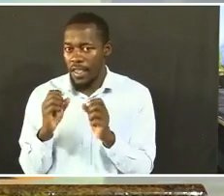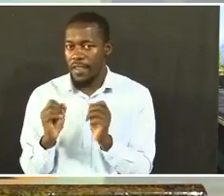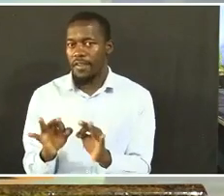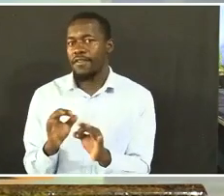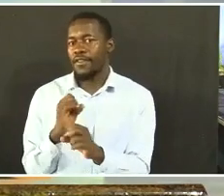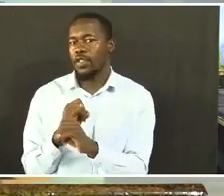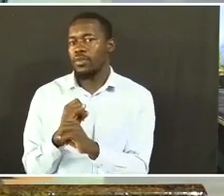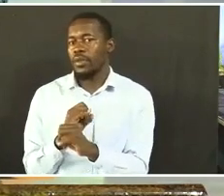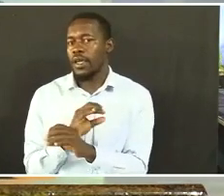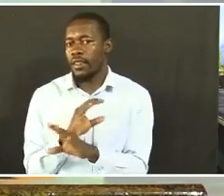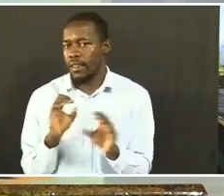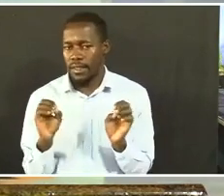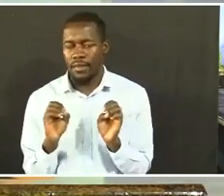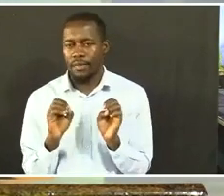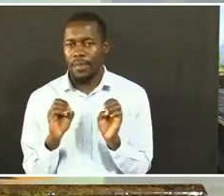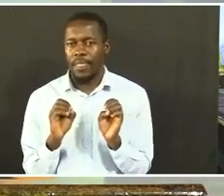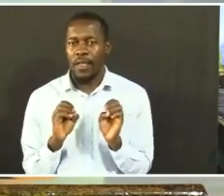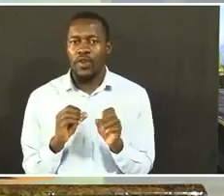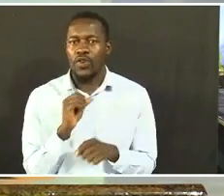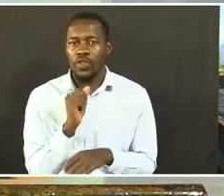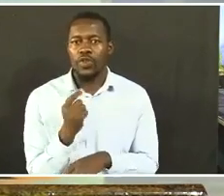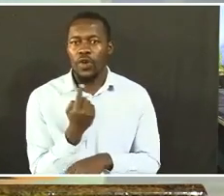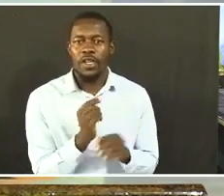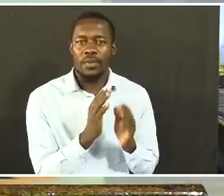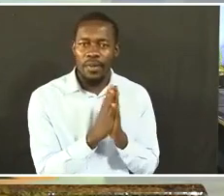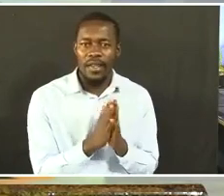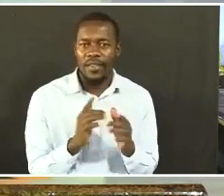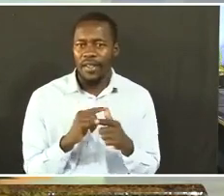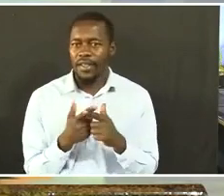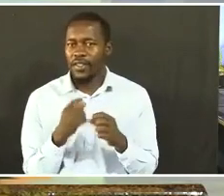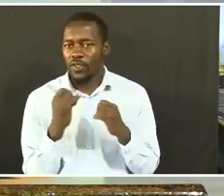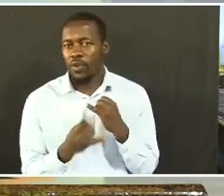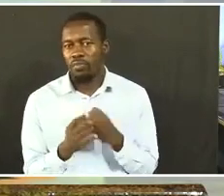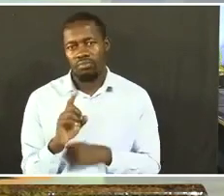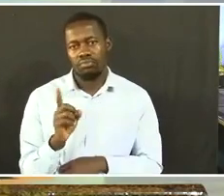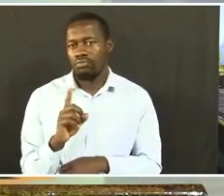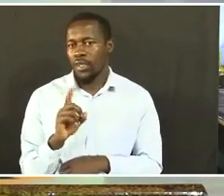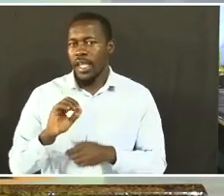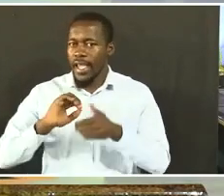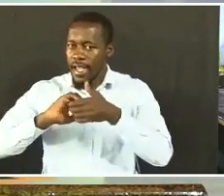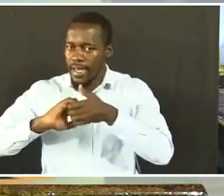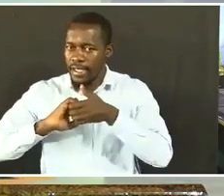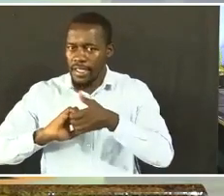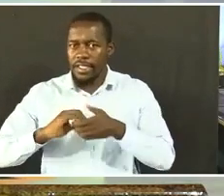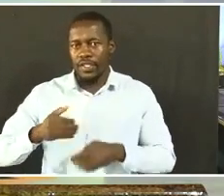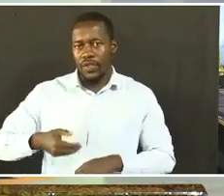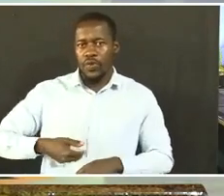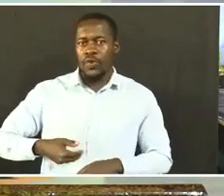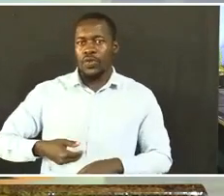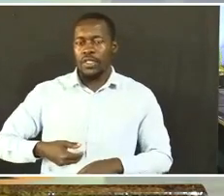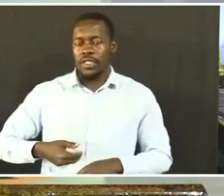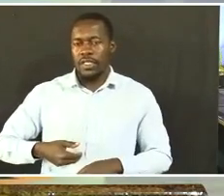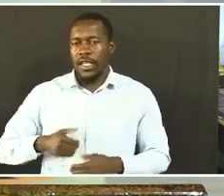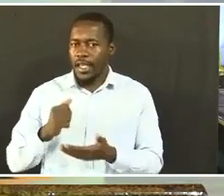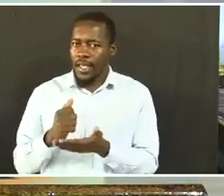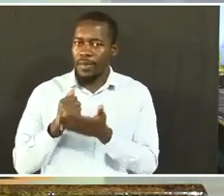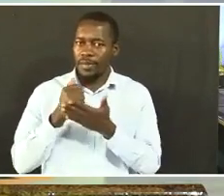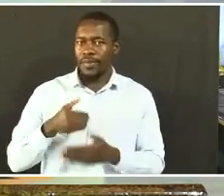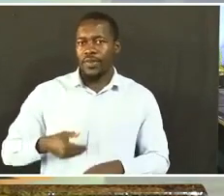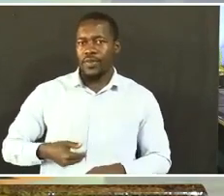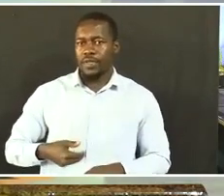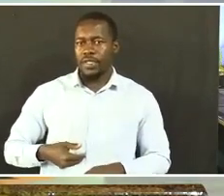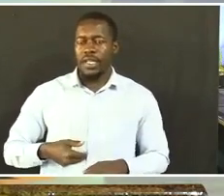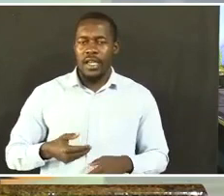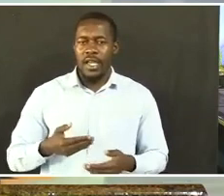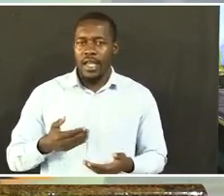they were feeling should be filled by the role of the church. Engage these people, engage the young people effectively by relevant social